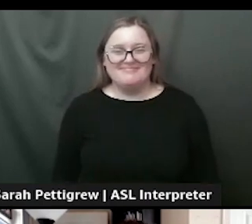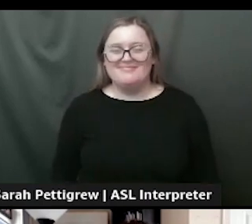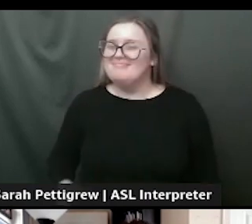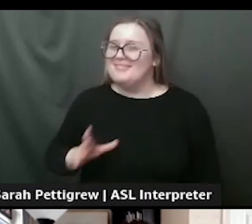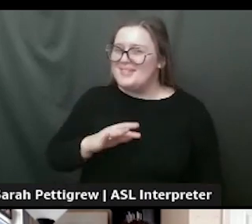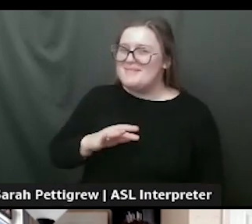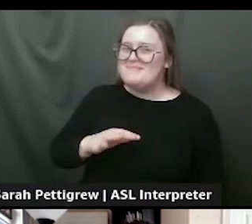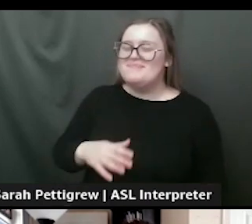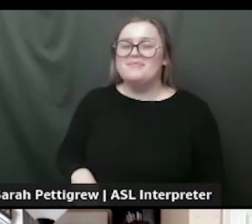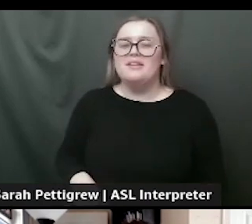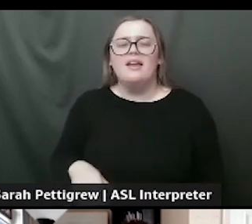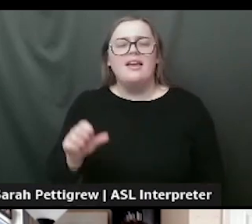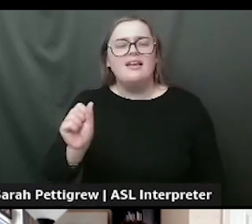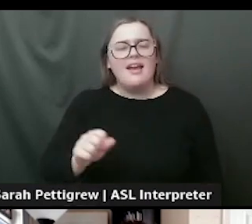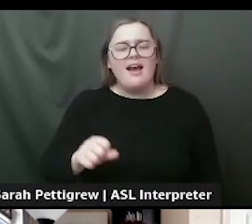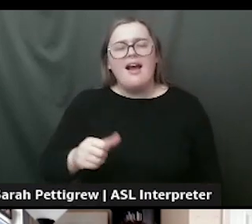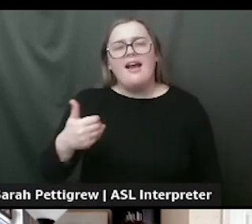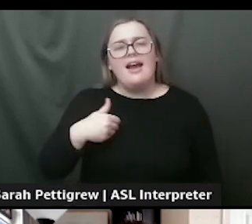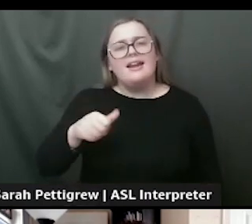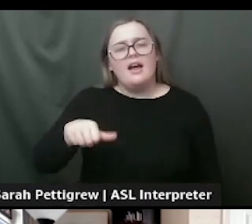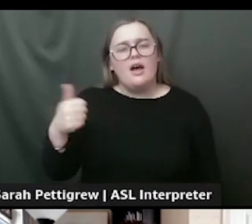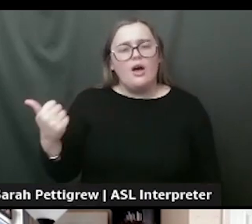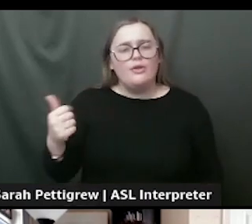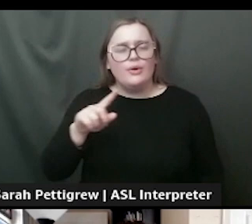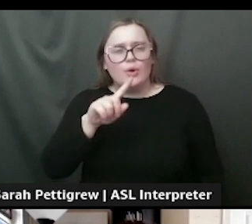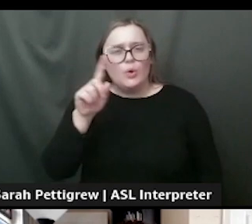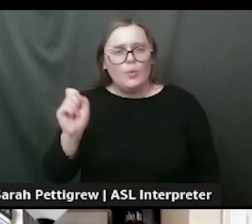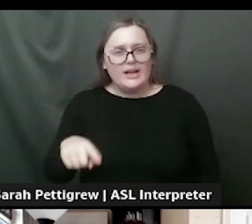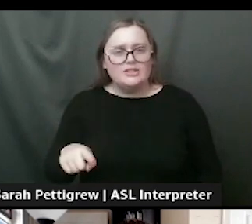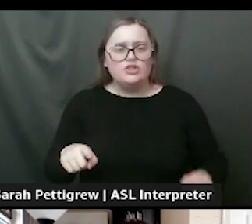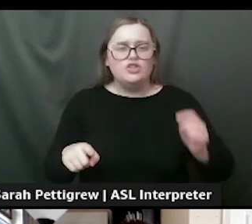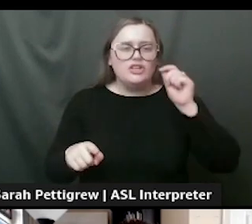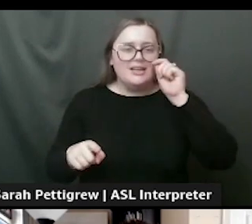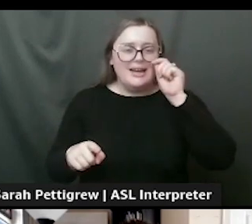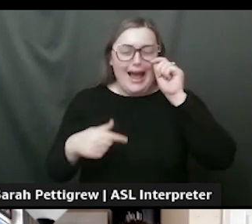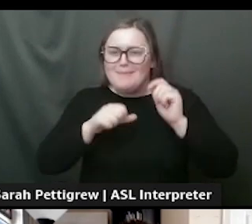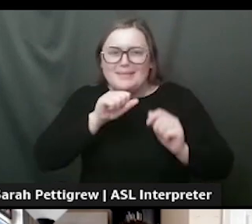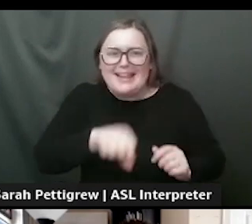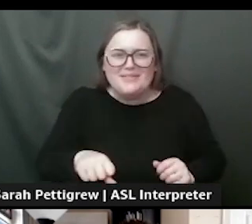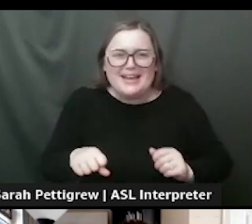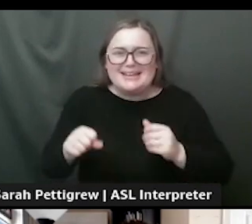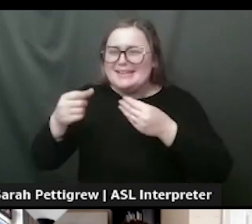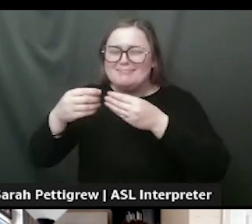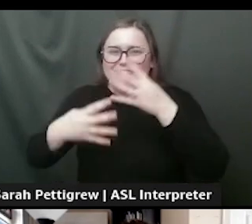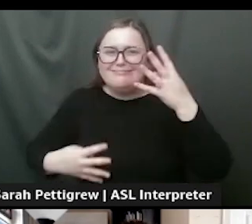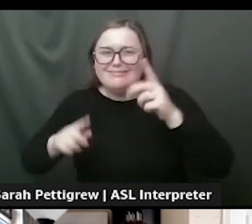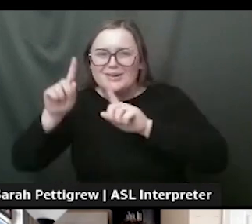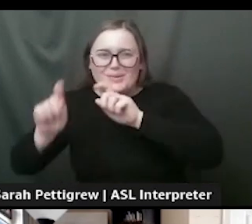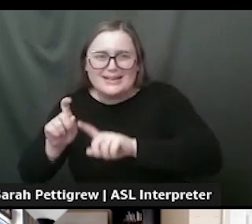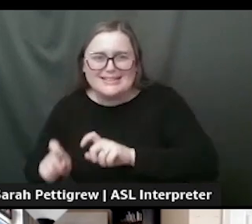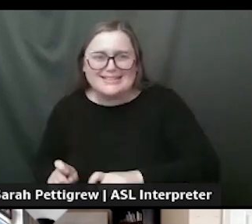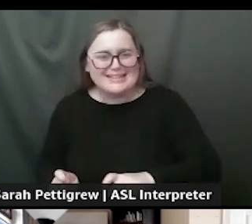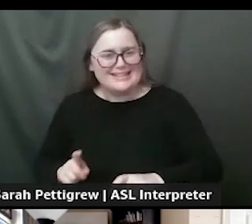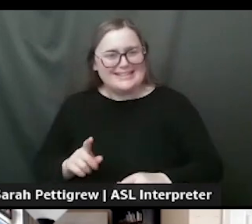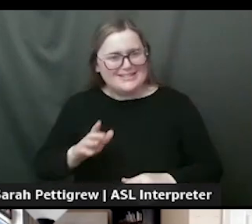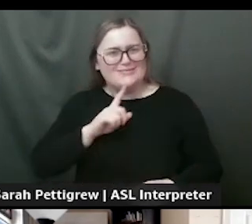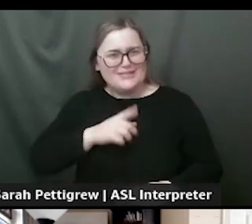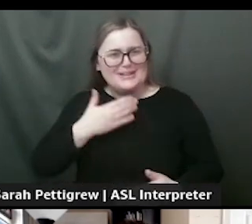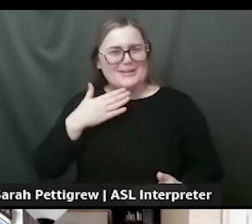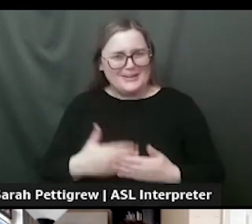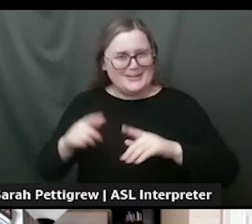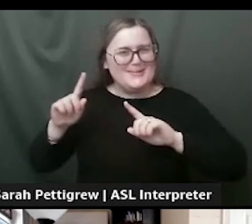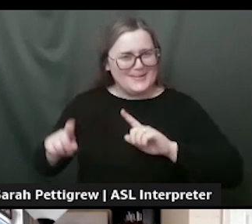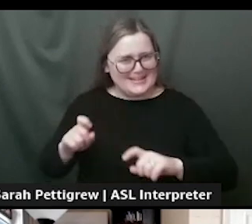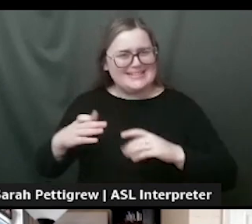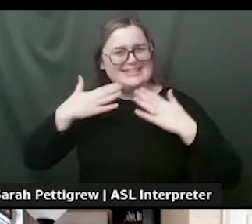Cool. Nice. Yeah, and there was another question that also came out. I love the questions. Thank you for everyone posting really good questions. So we've